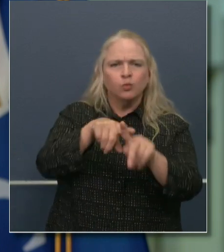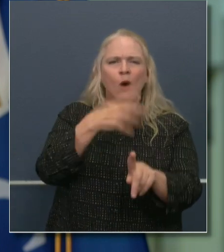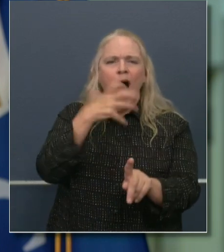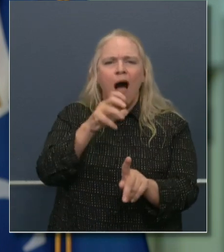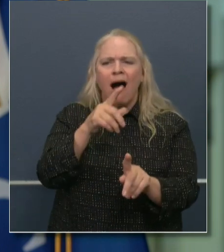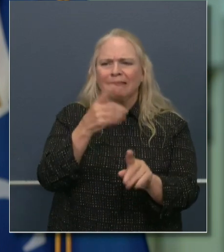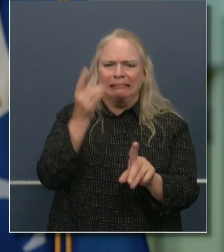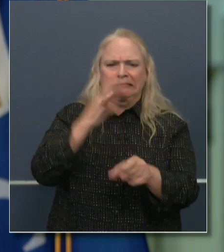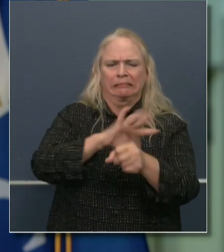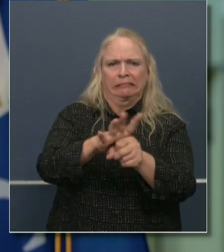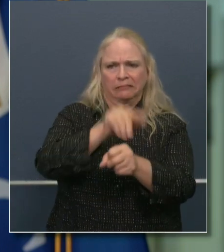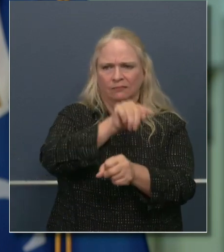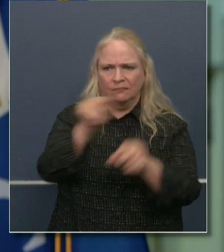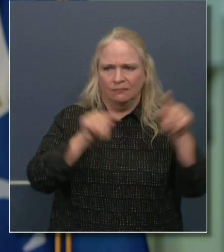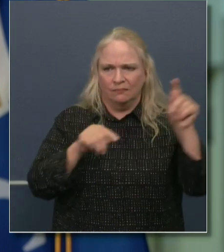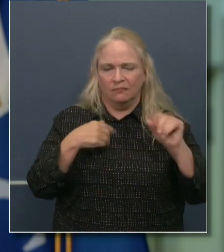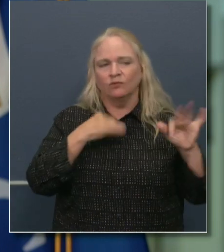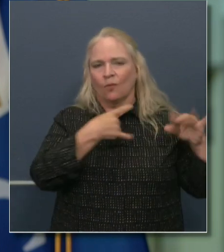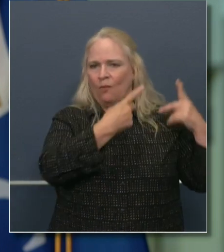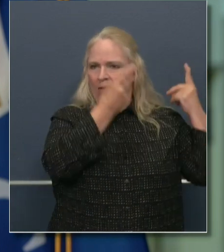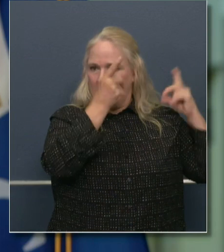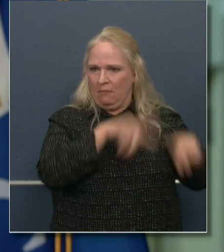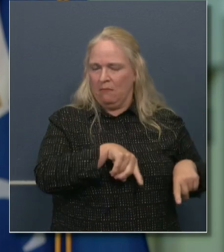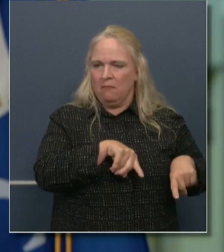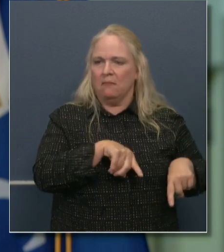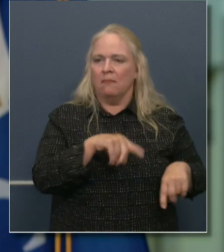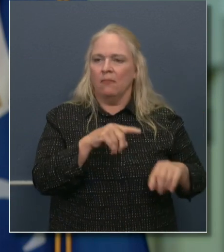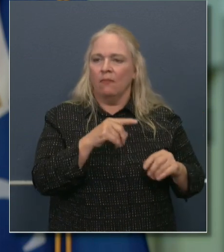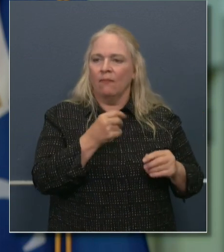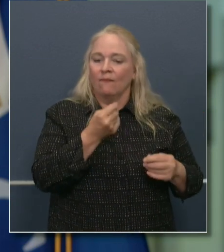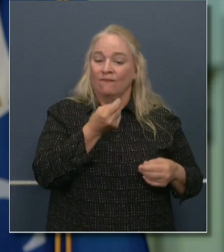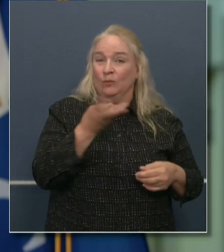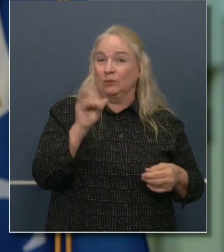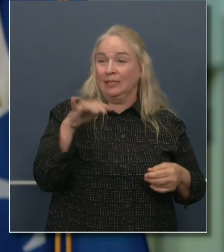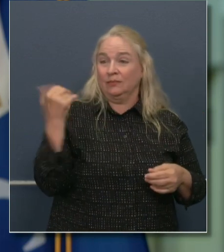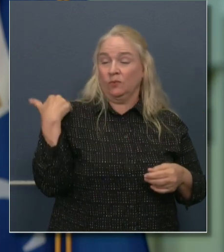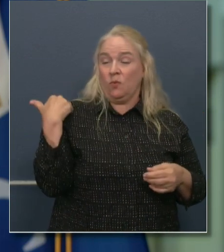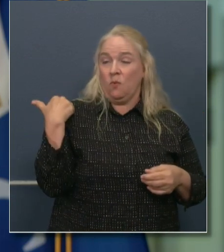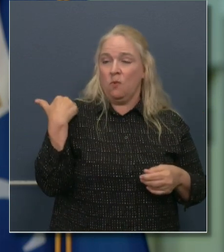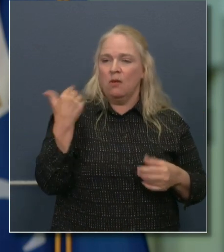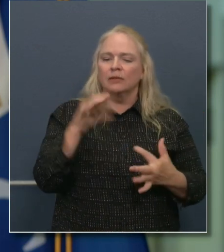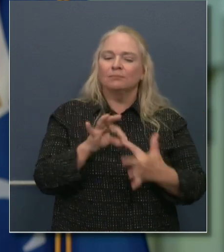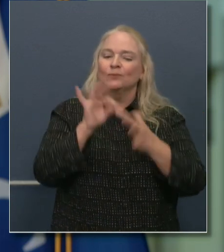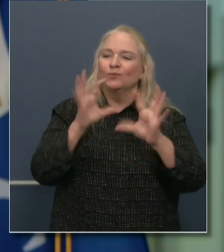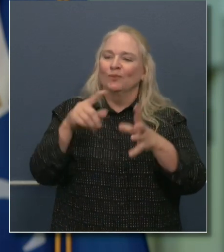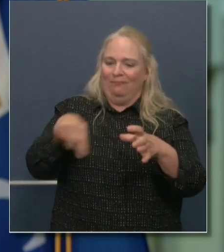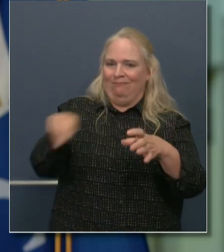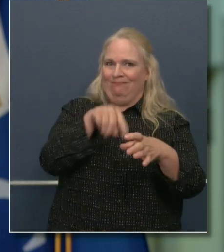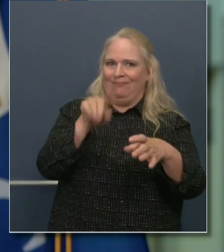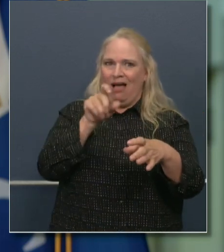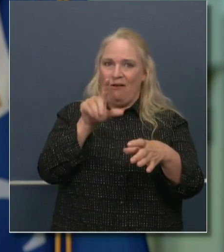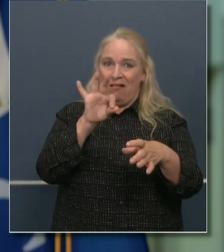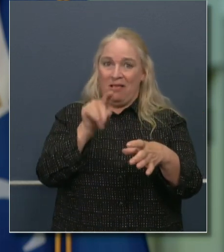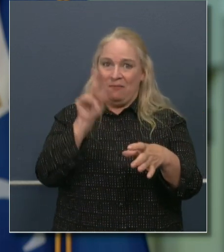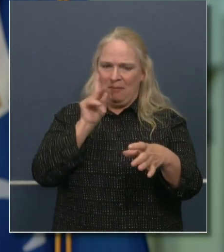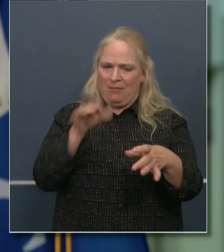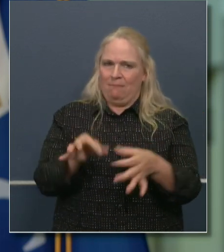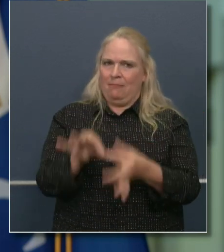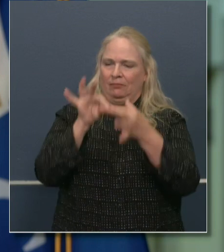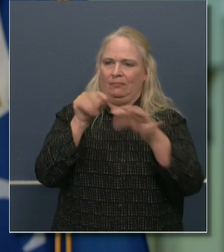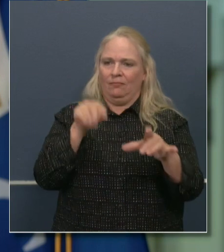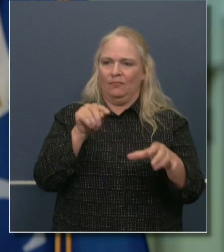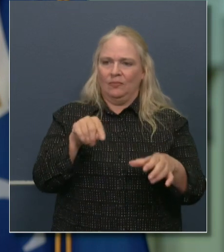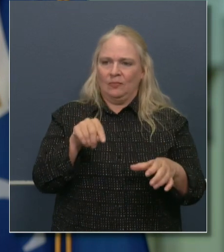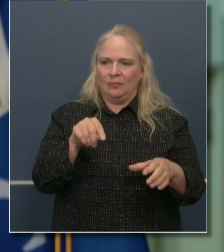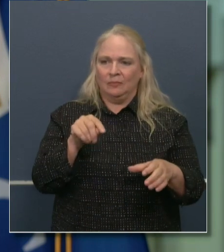commitment came in just a number of days ago, and it was formalized, I think, late last week. And those folks